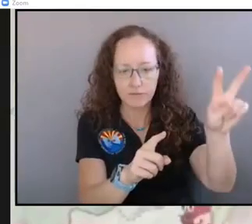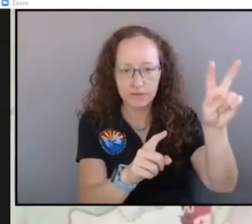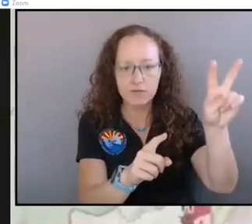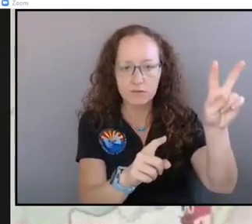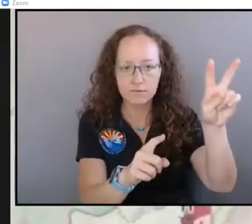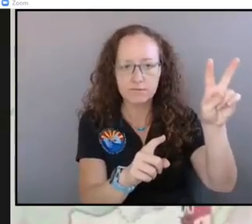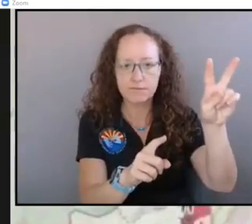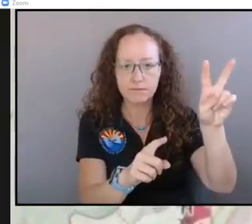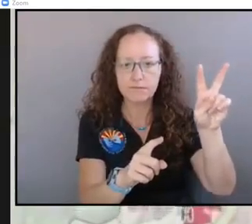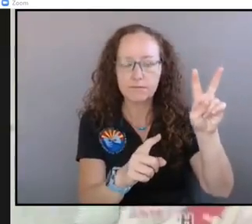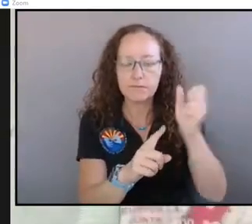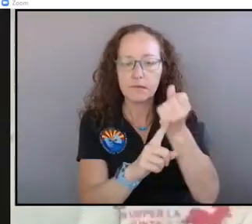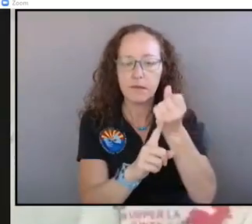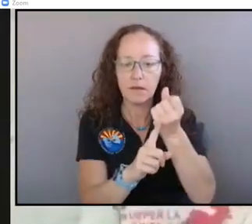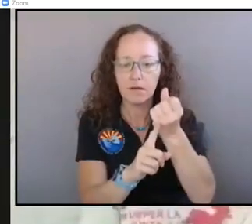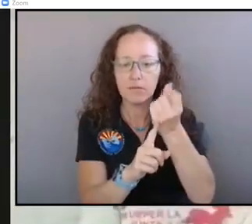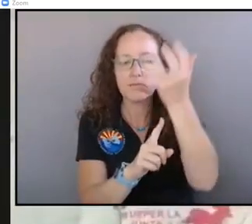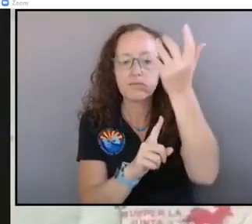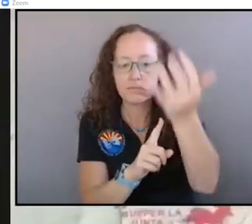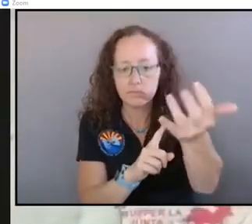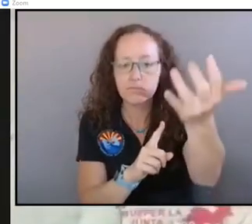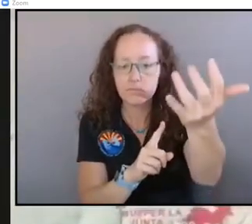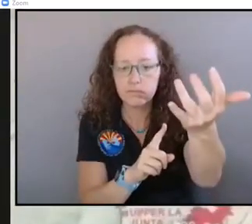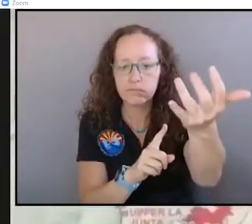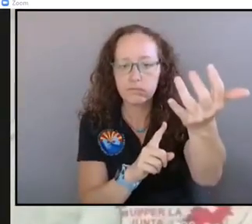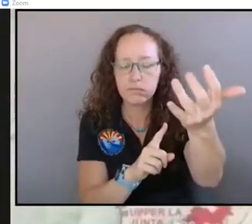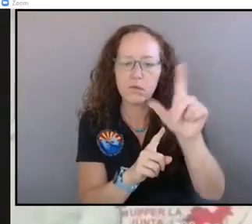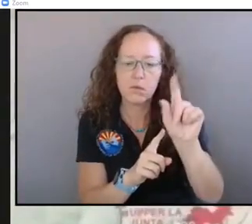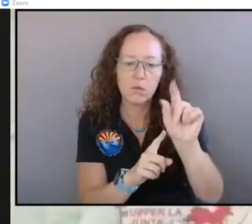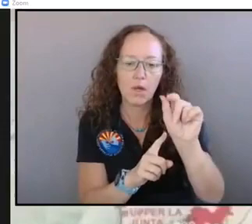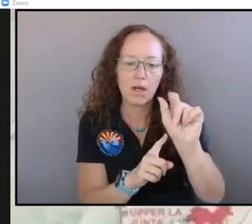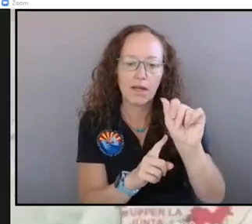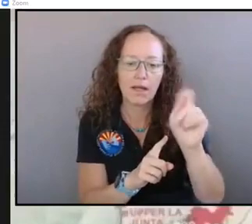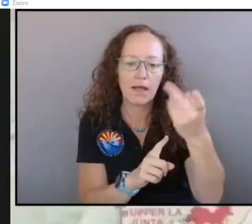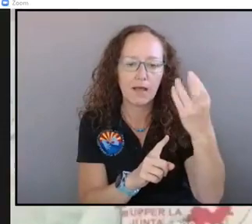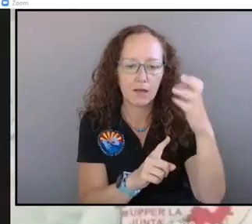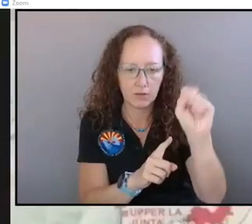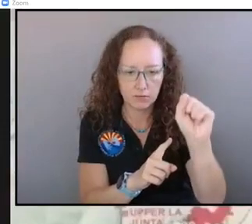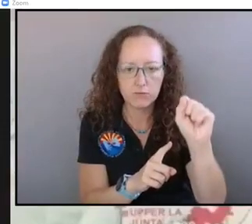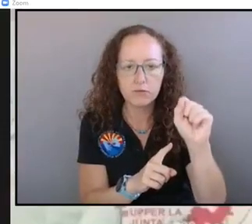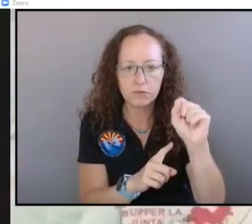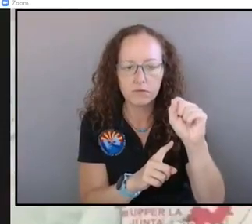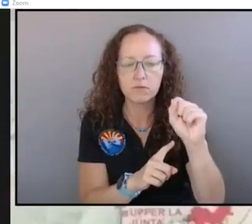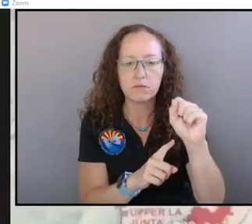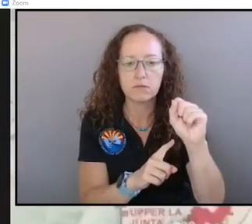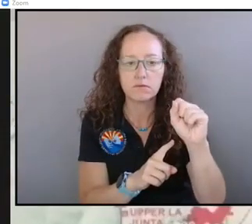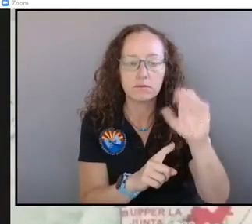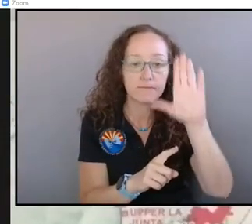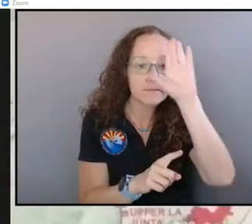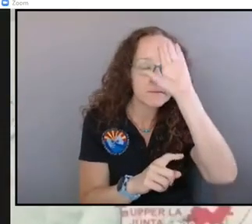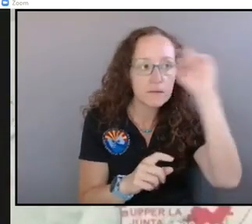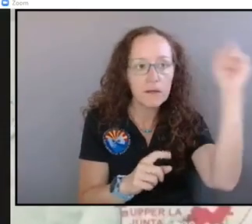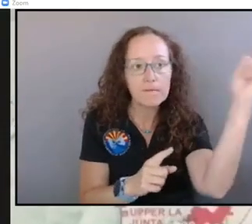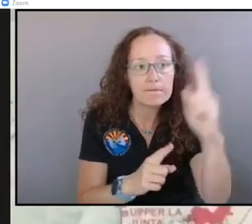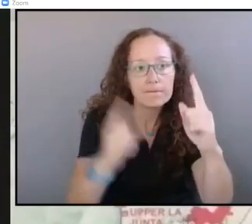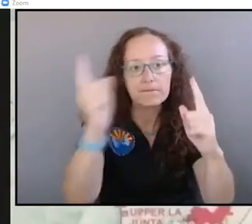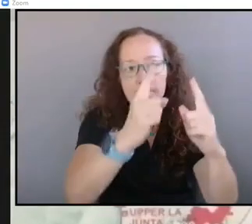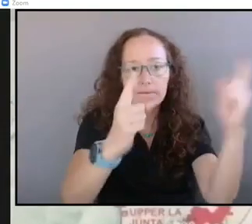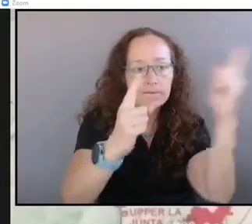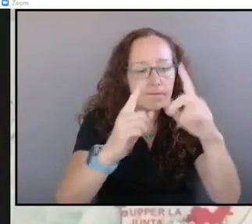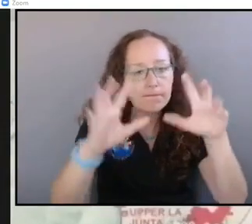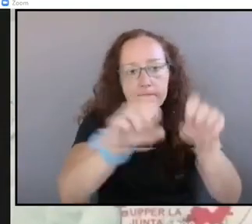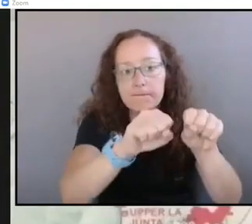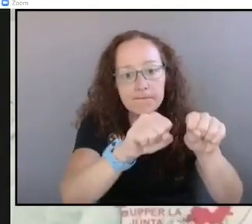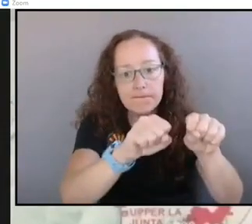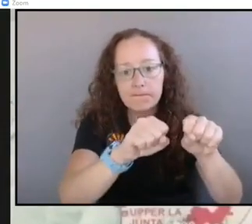little slop over about 20 acres, and the crews were able to jump on it pretty fast. There